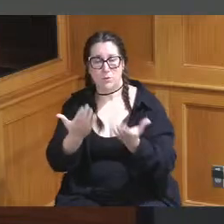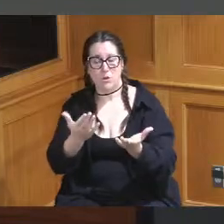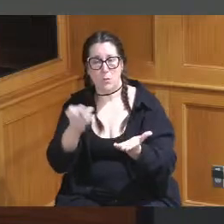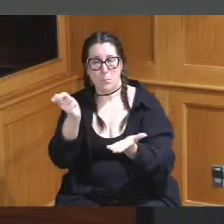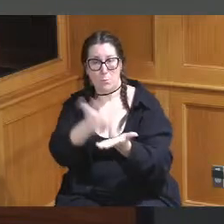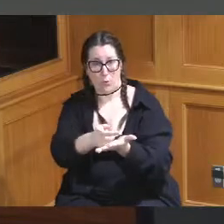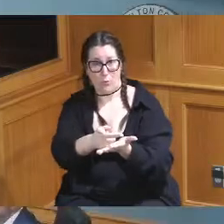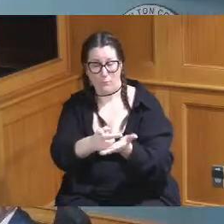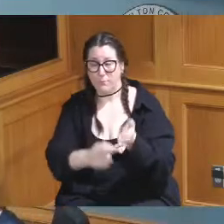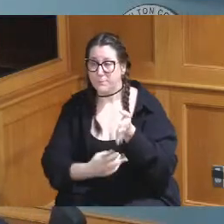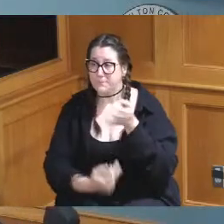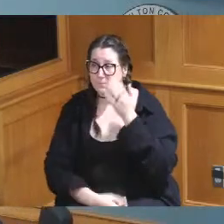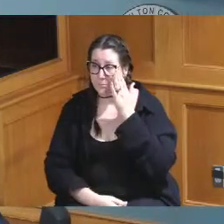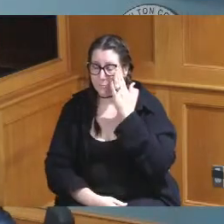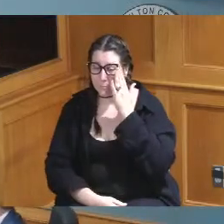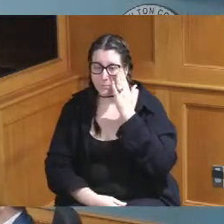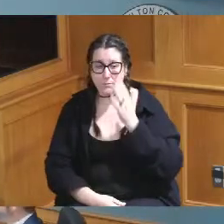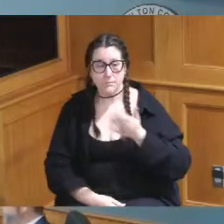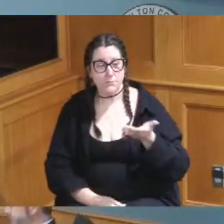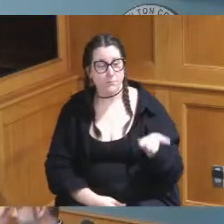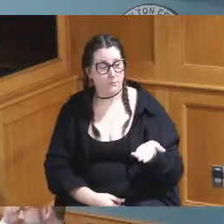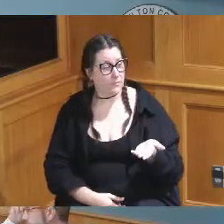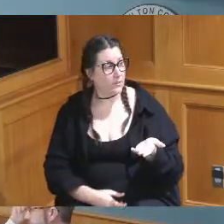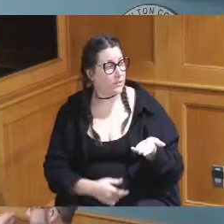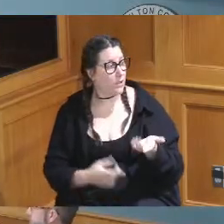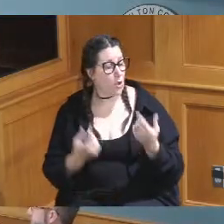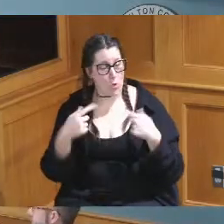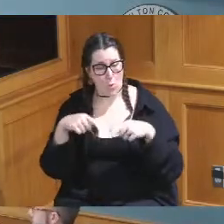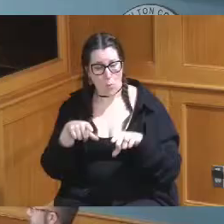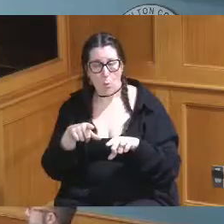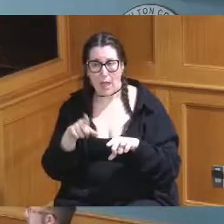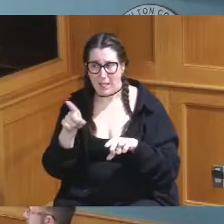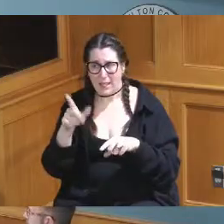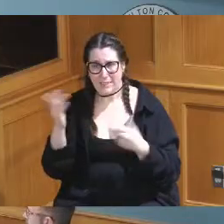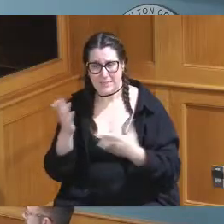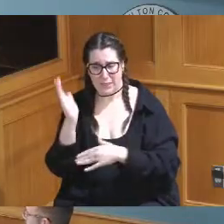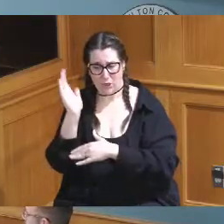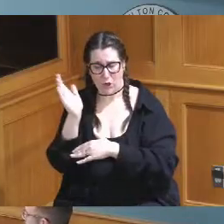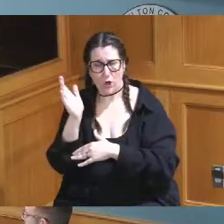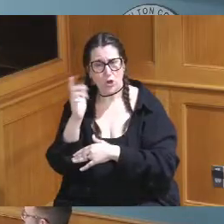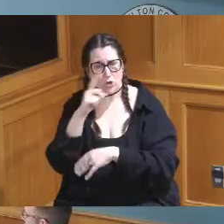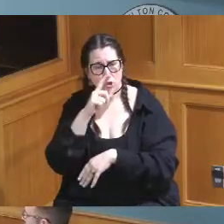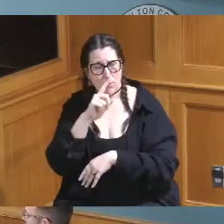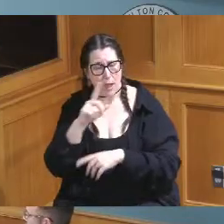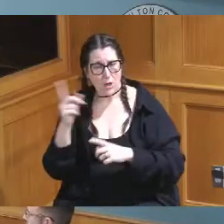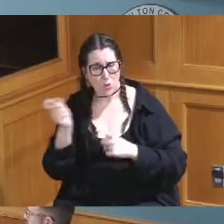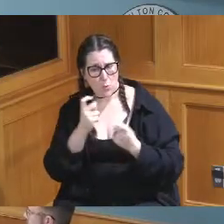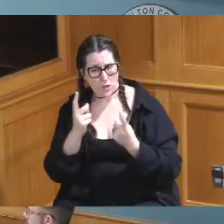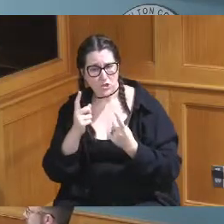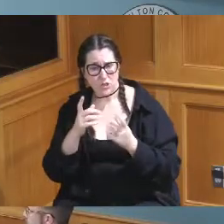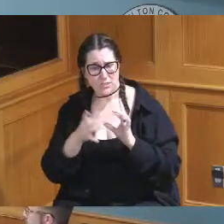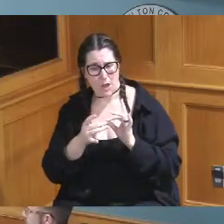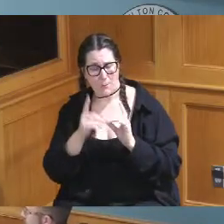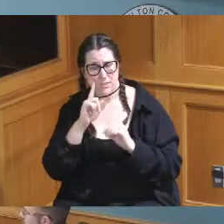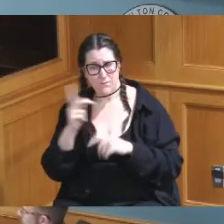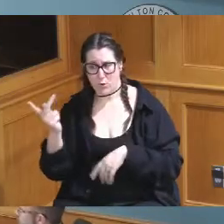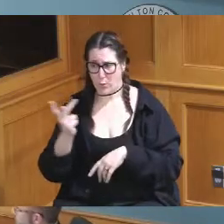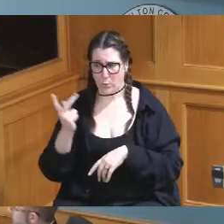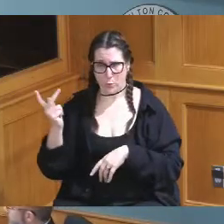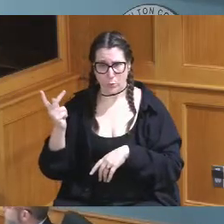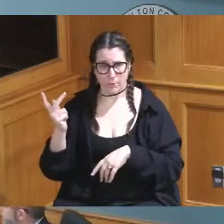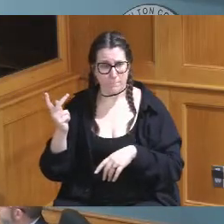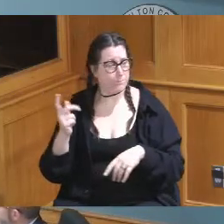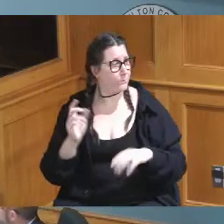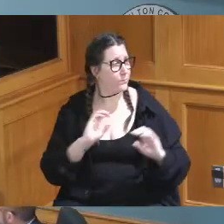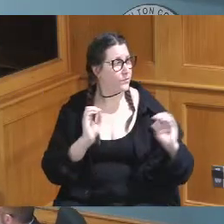approval. Thank you. Commissioners, while Marty is at the podium, are there any questions or comments for Marty or Jeff related to this? I have